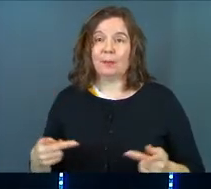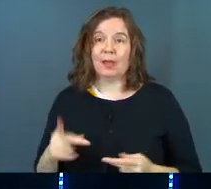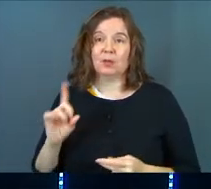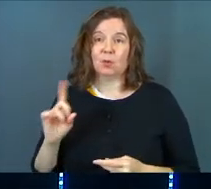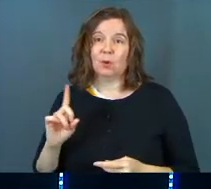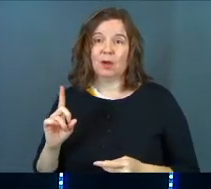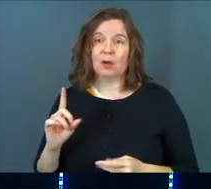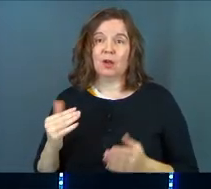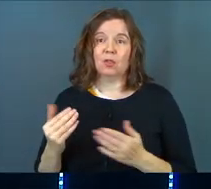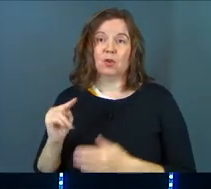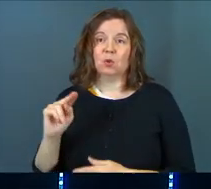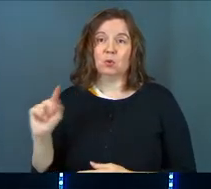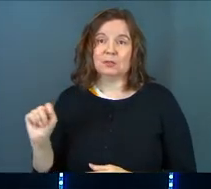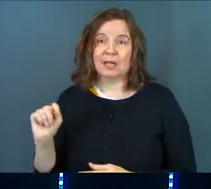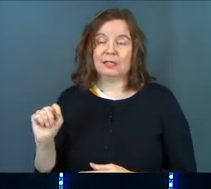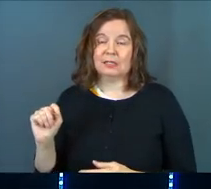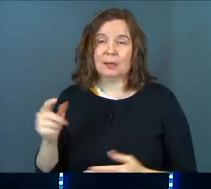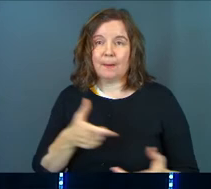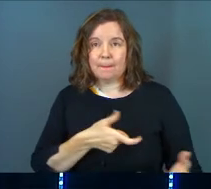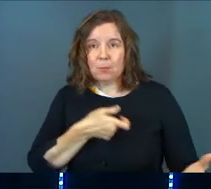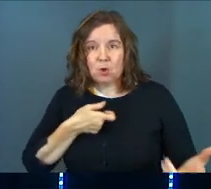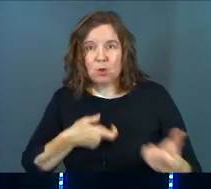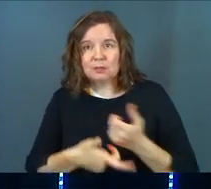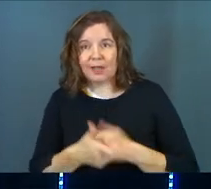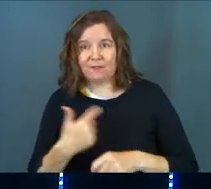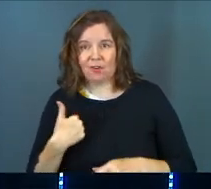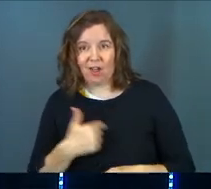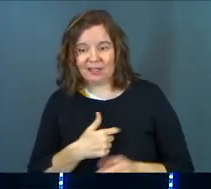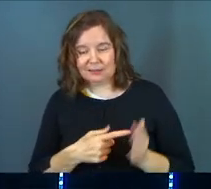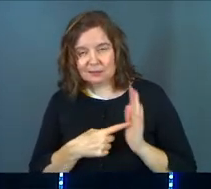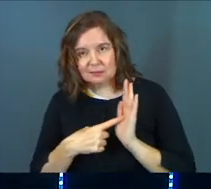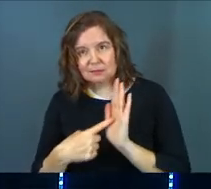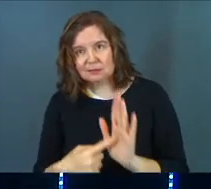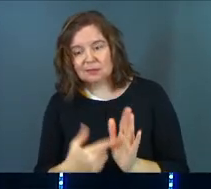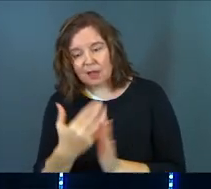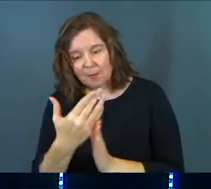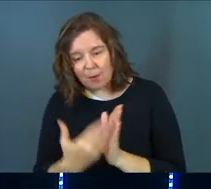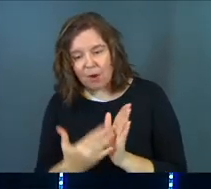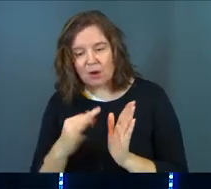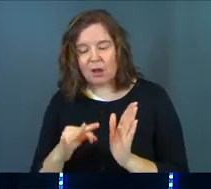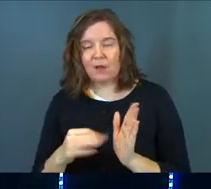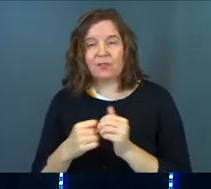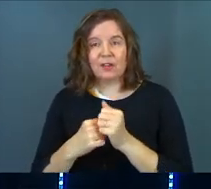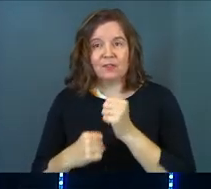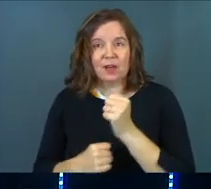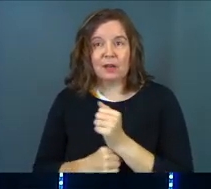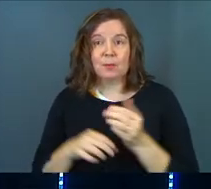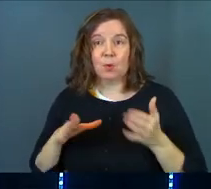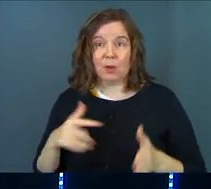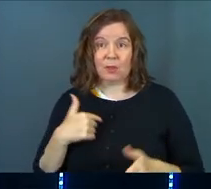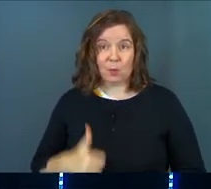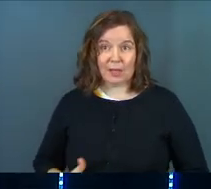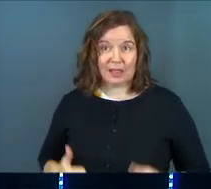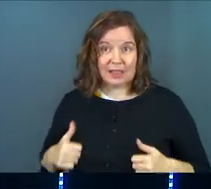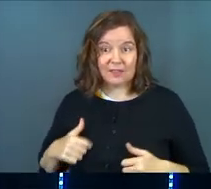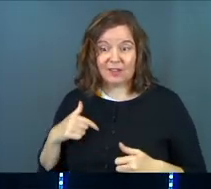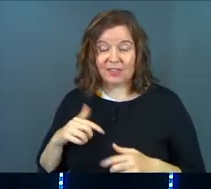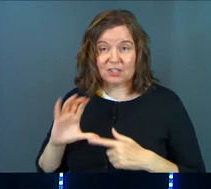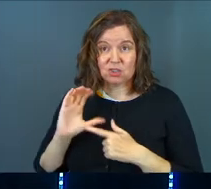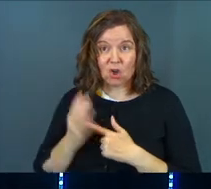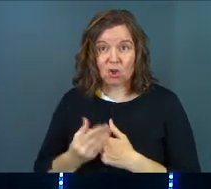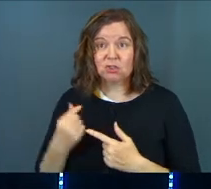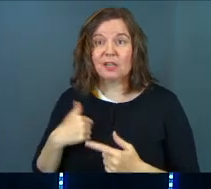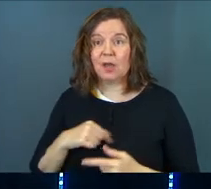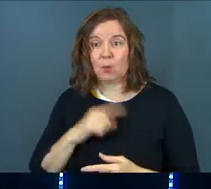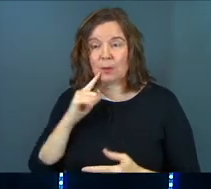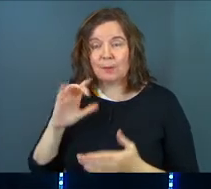place where the New Testament pulls this out for us and just says, part of the fundamental way that we live our life in this